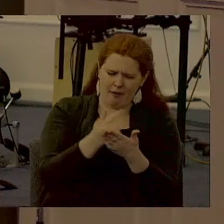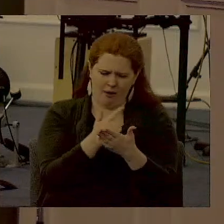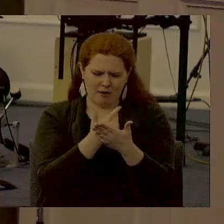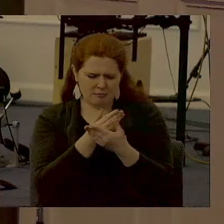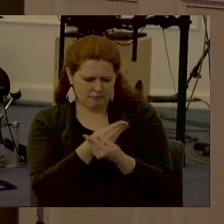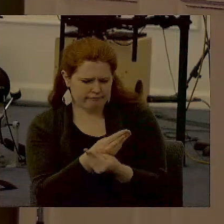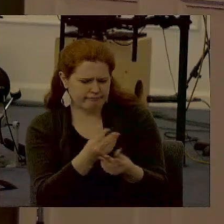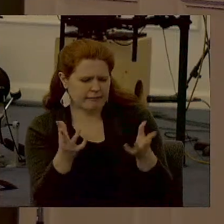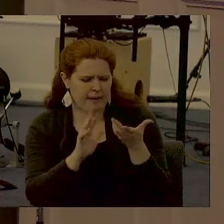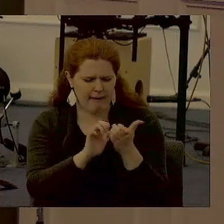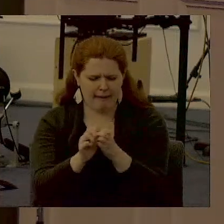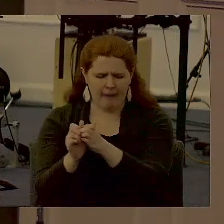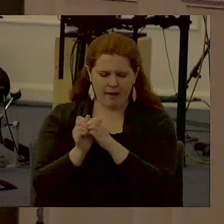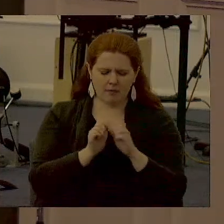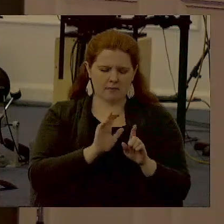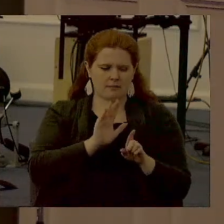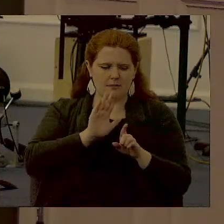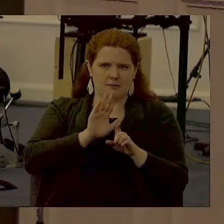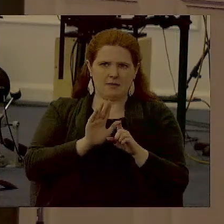lives.